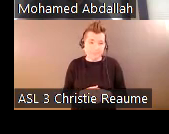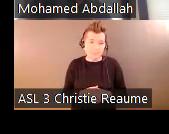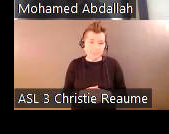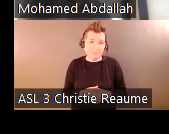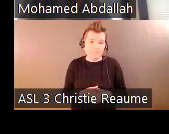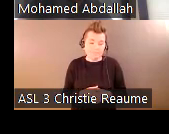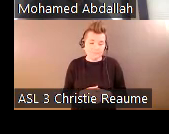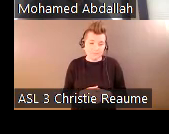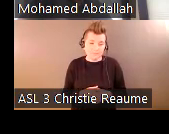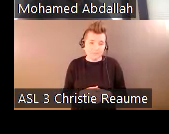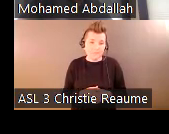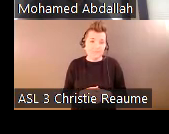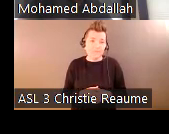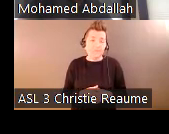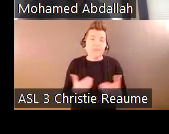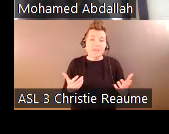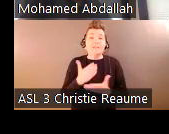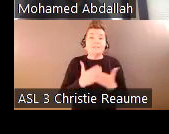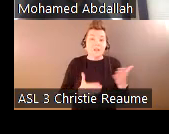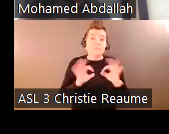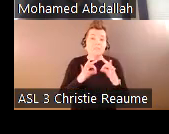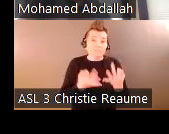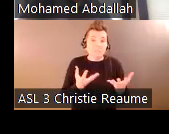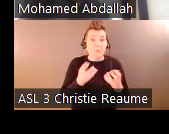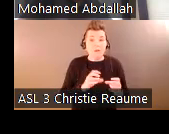bring people back to their home. So we had situations that people